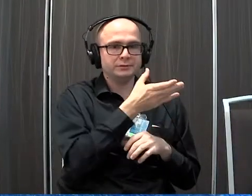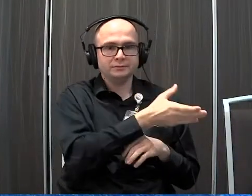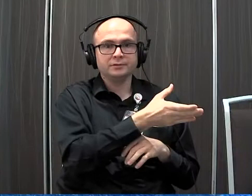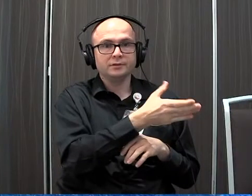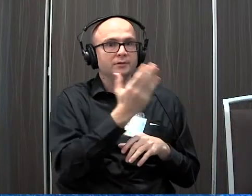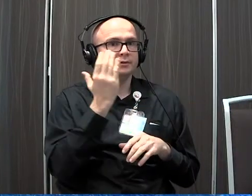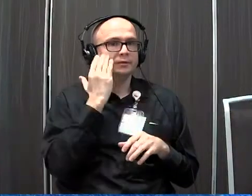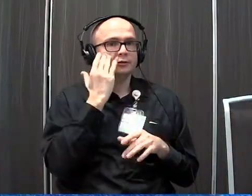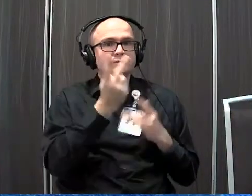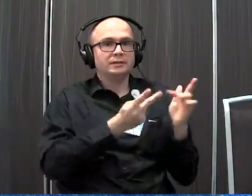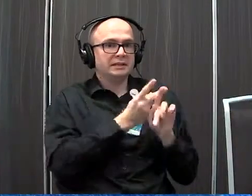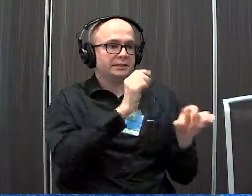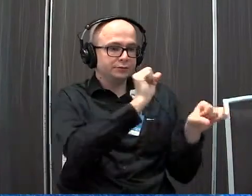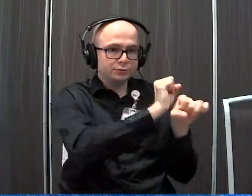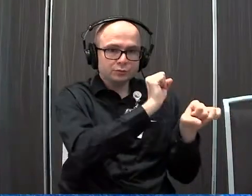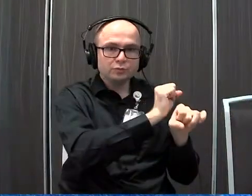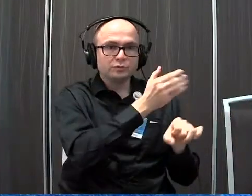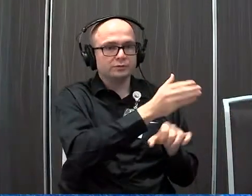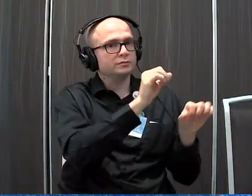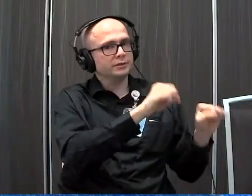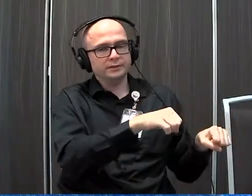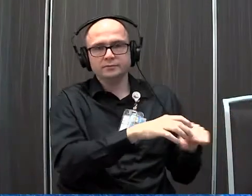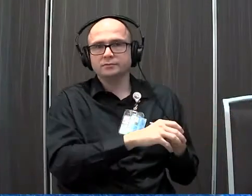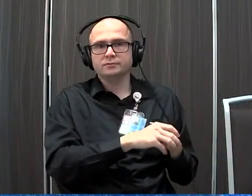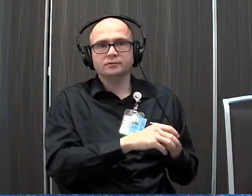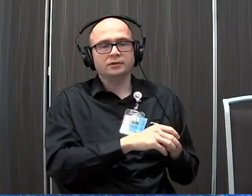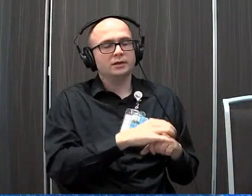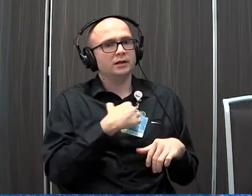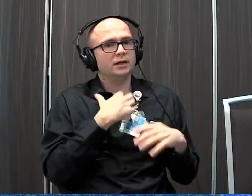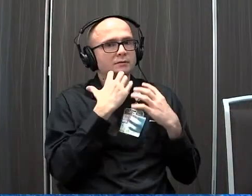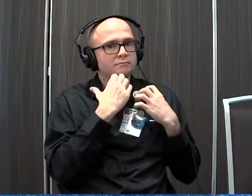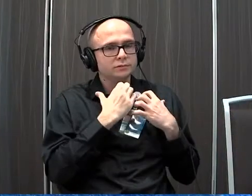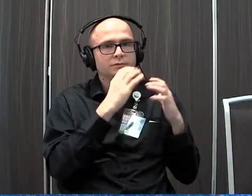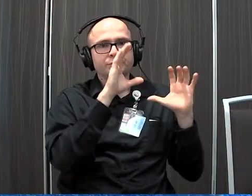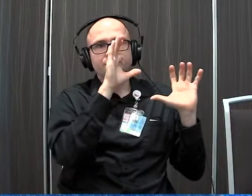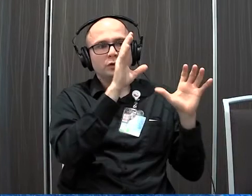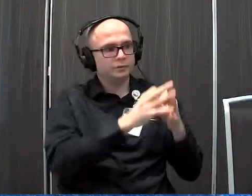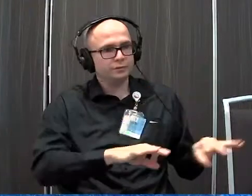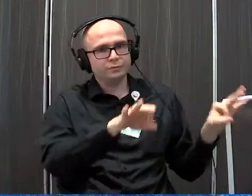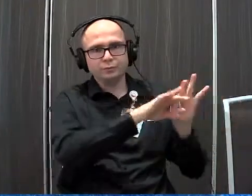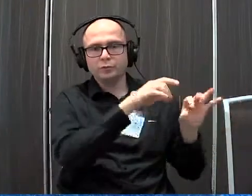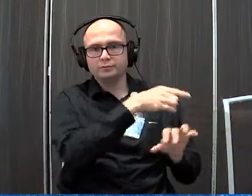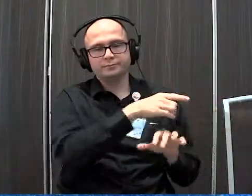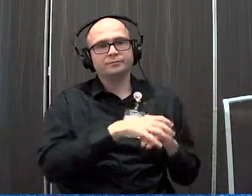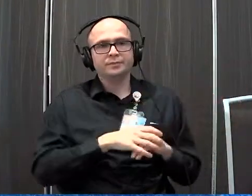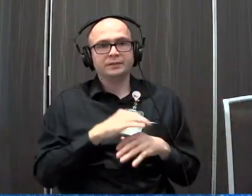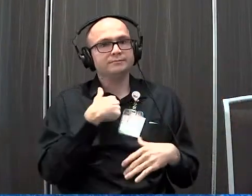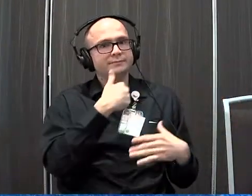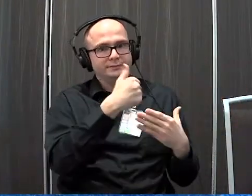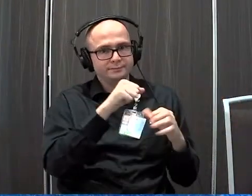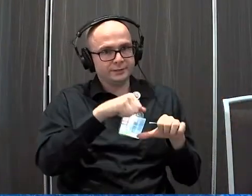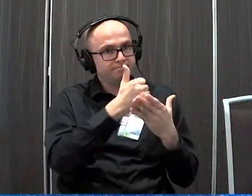the types of work that the State Deafblind Projects can do, and I cannot highlight enough how important they are and how helpful they can